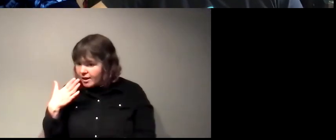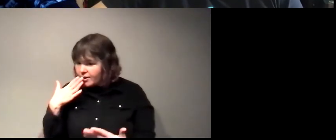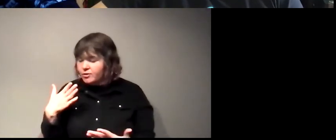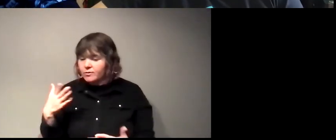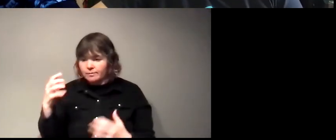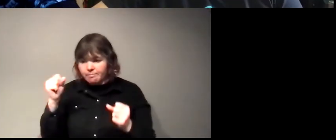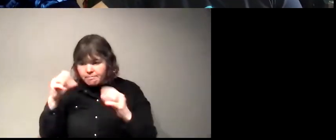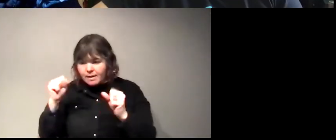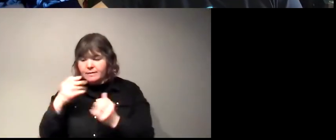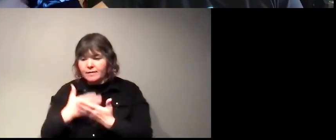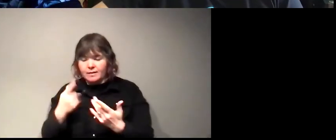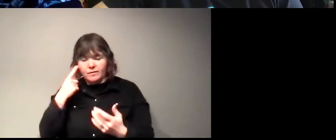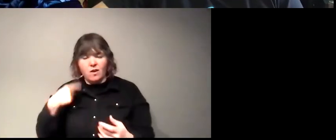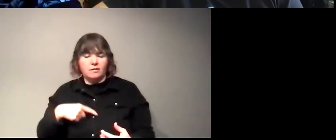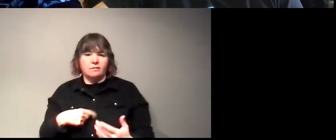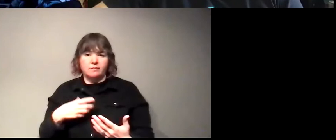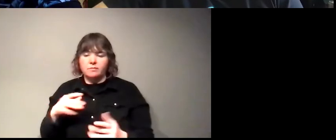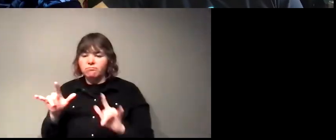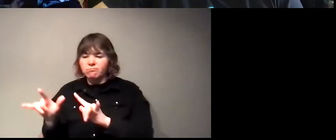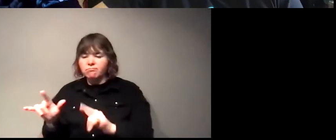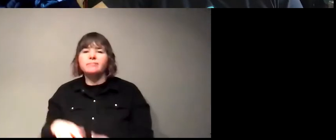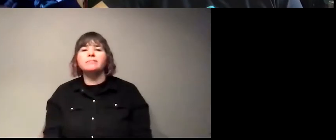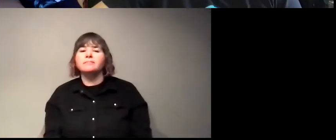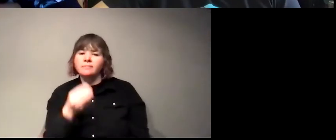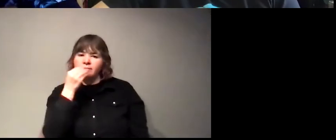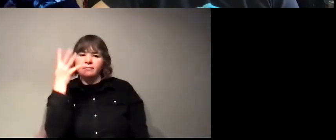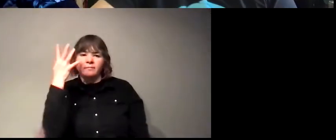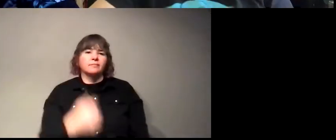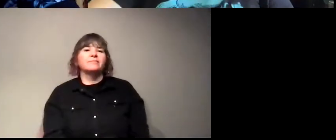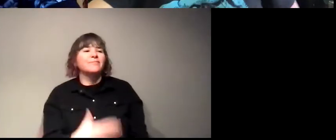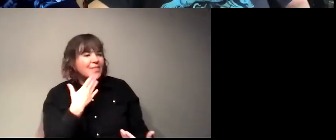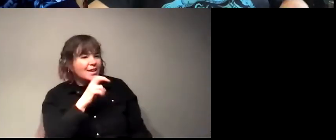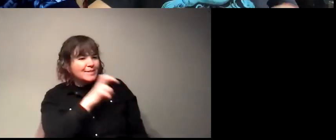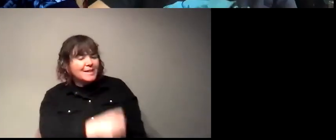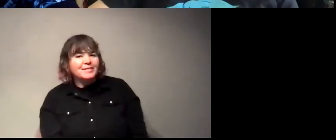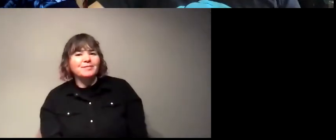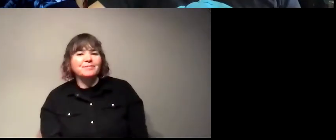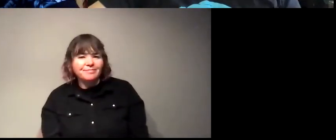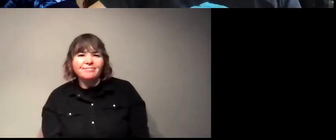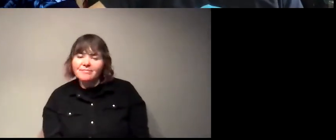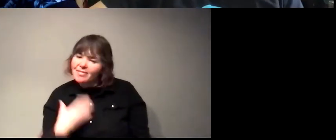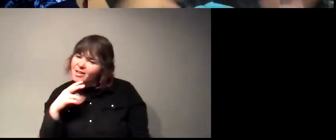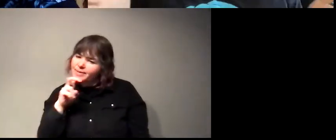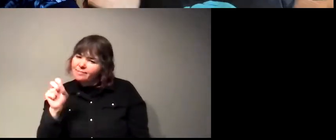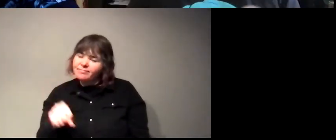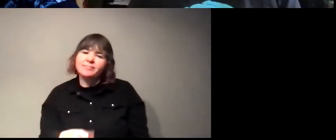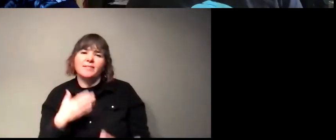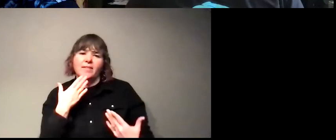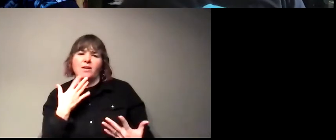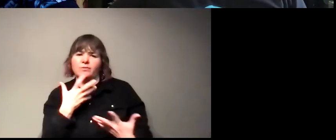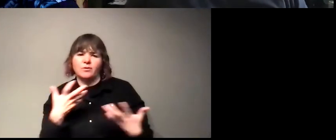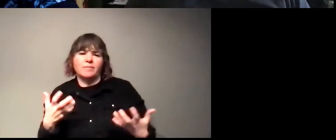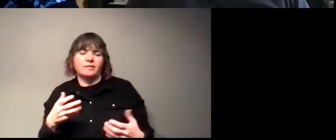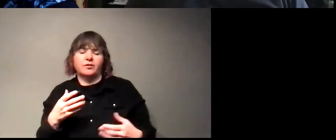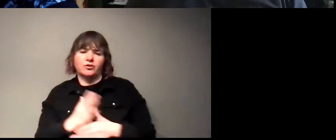amazing things for us in the wild and we love them. Thank you, snakes. Beautiful. Thank you, snakes. Thank you, snakes. All right. Well, thank you so much